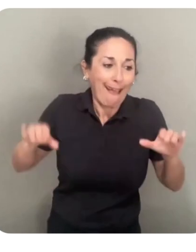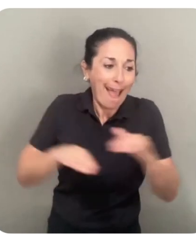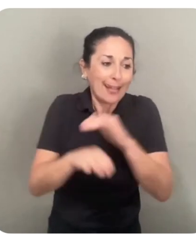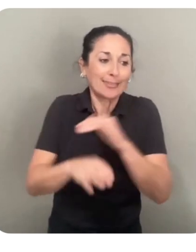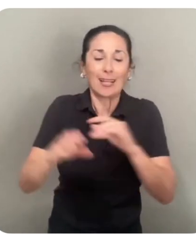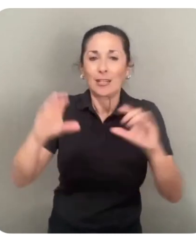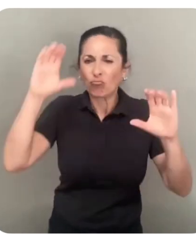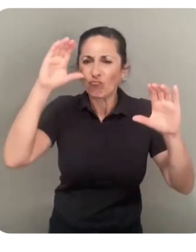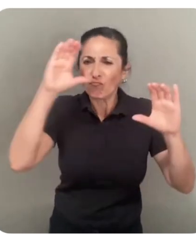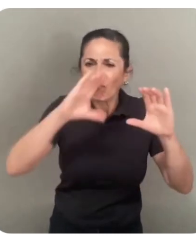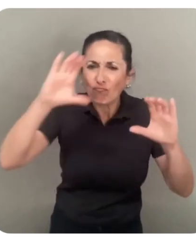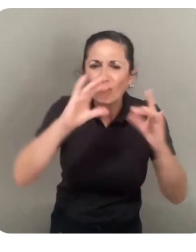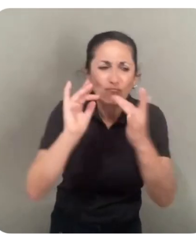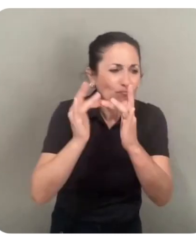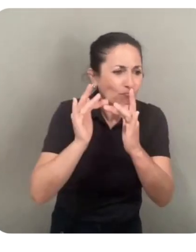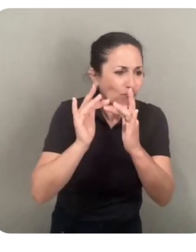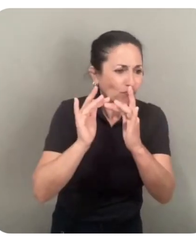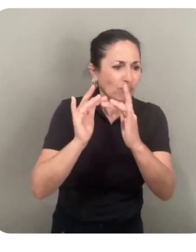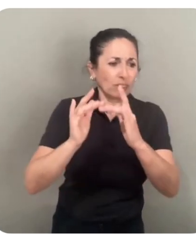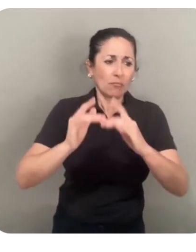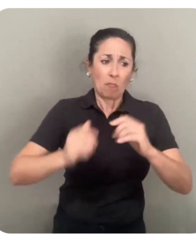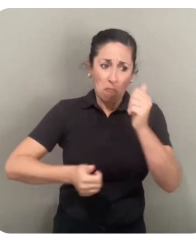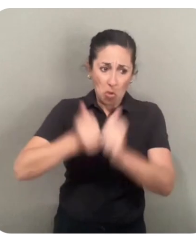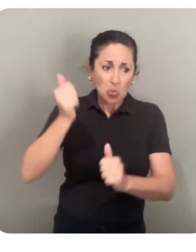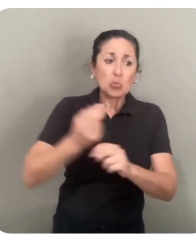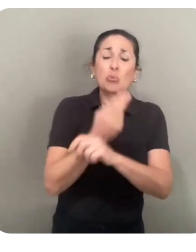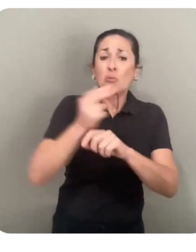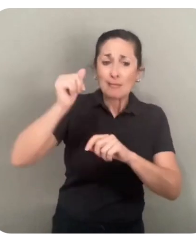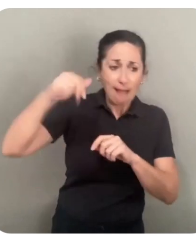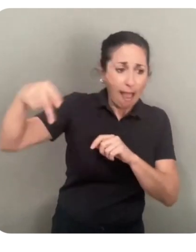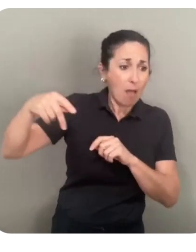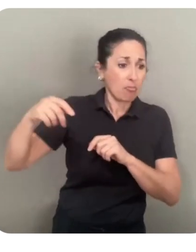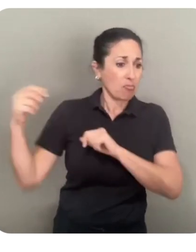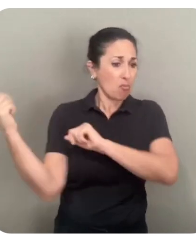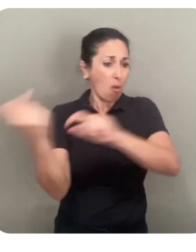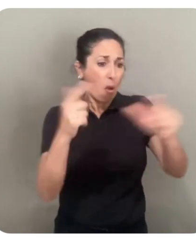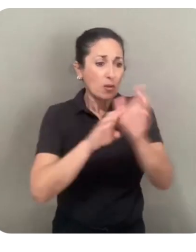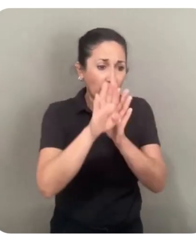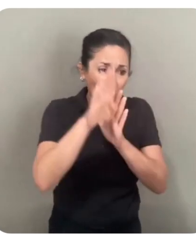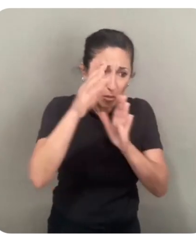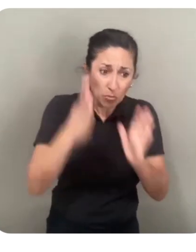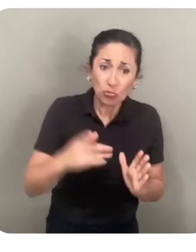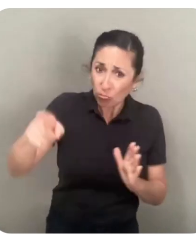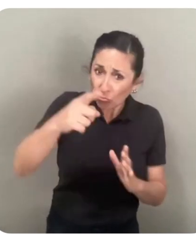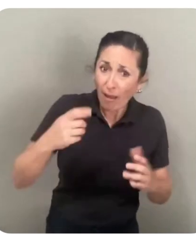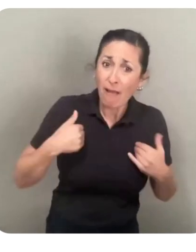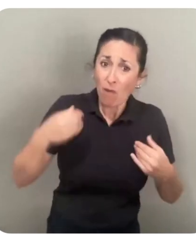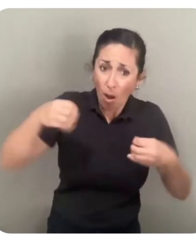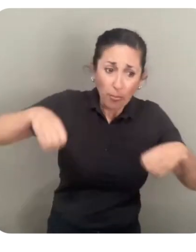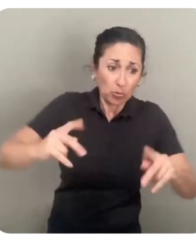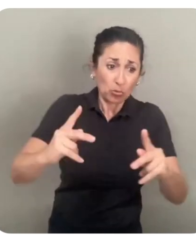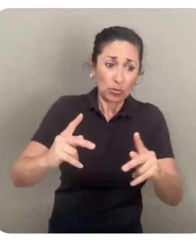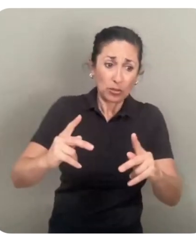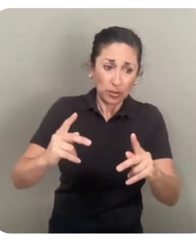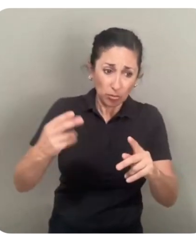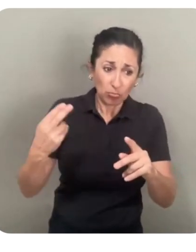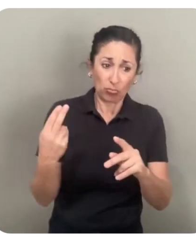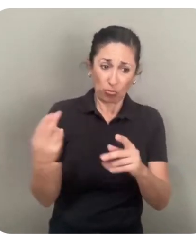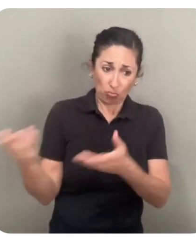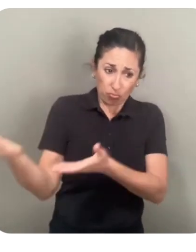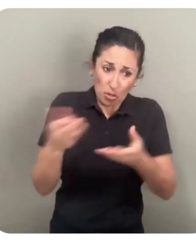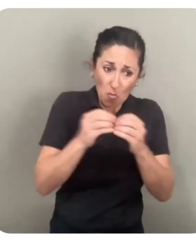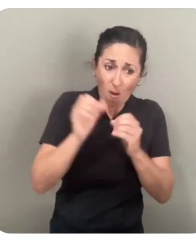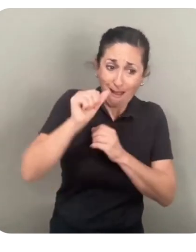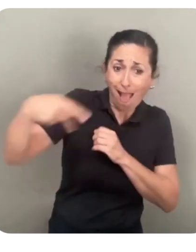MetaQuest. As developers, this gives you an opportunity to bring more apps from the phone into MetaQuest and engage